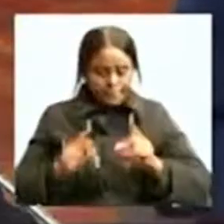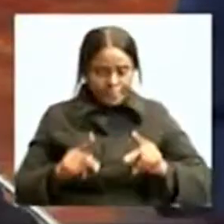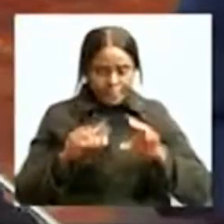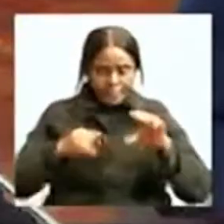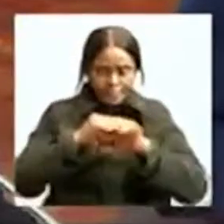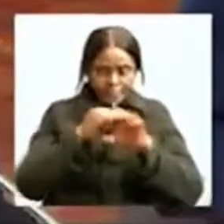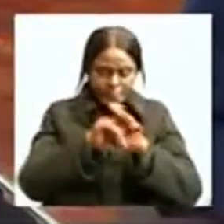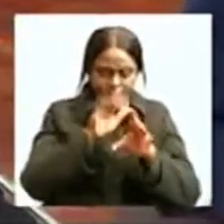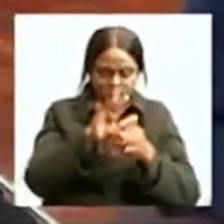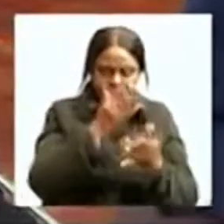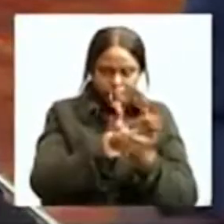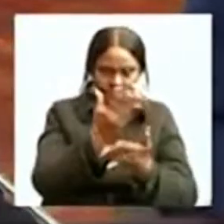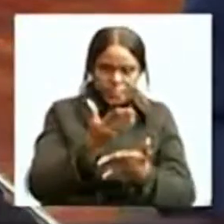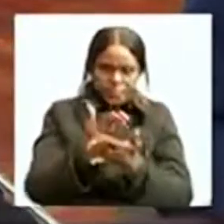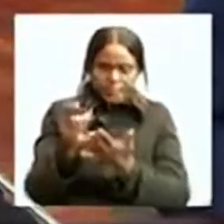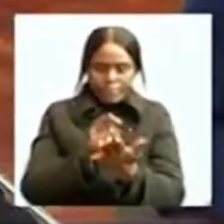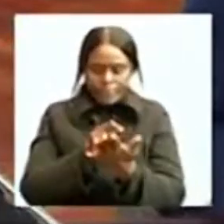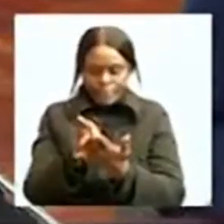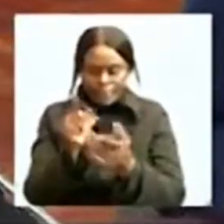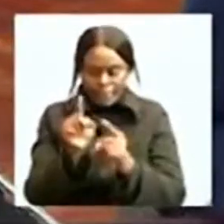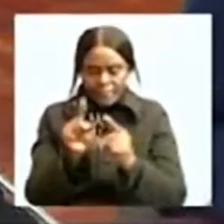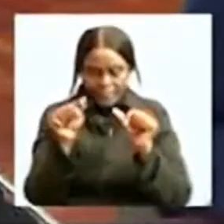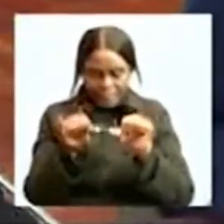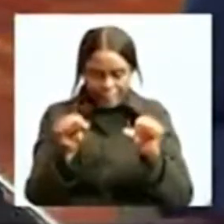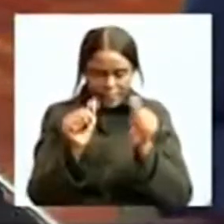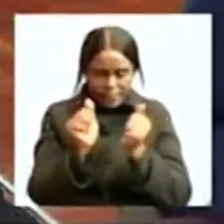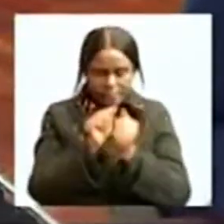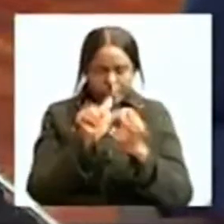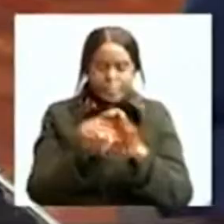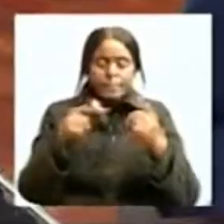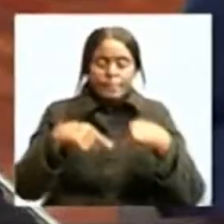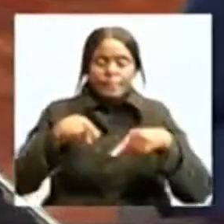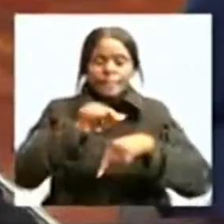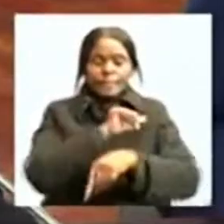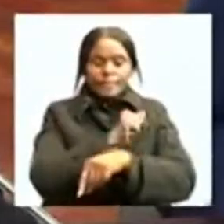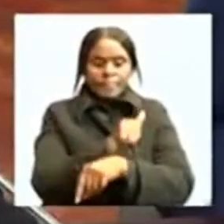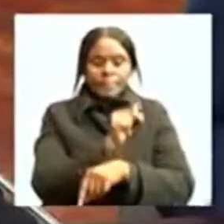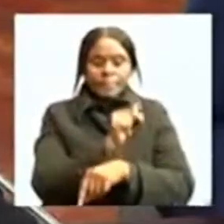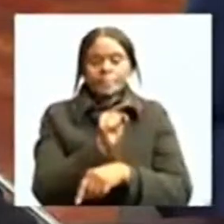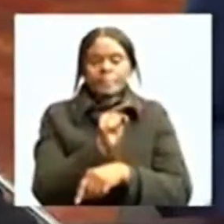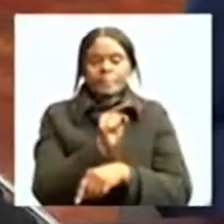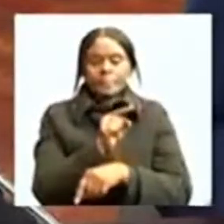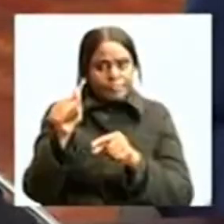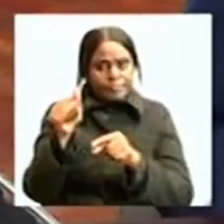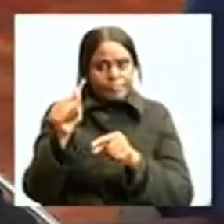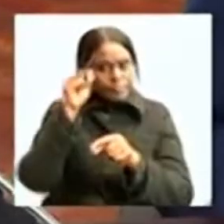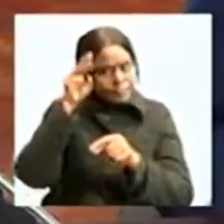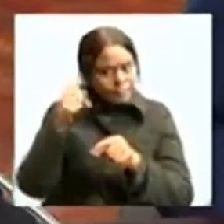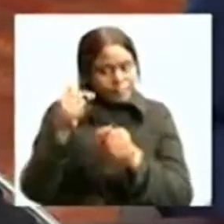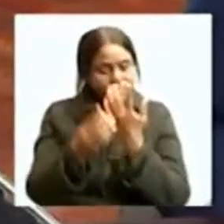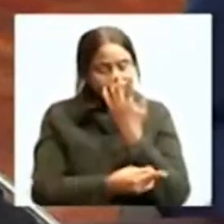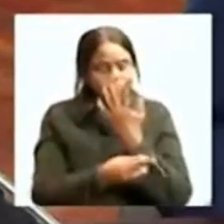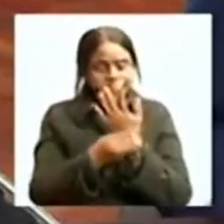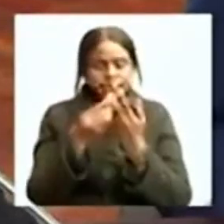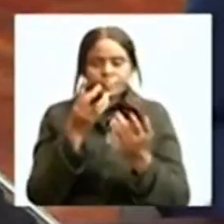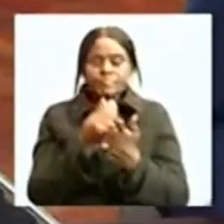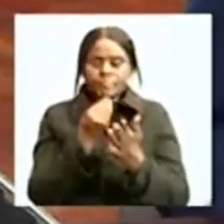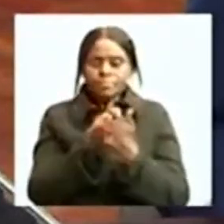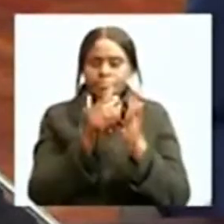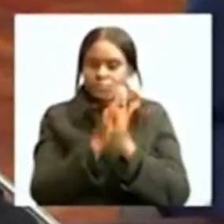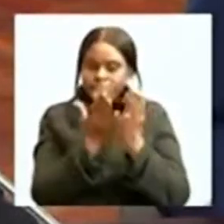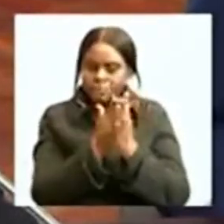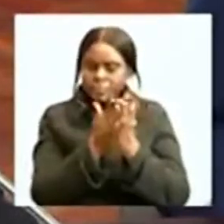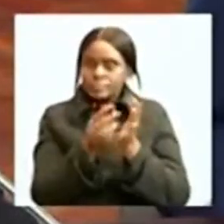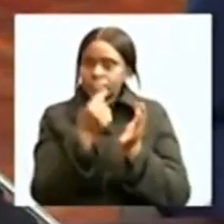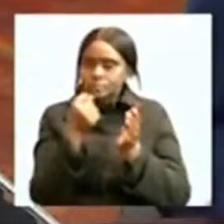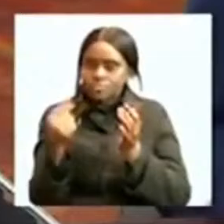involved in procurement integrity and auditing within local authorities. The Ministry has developed a finance manual, a